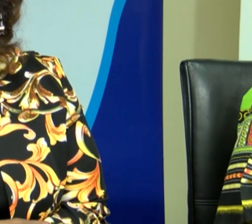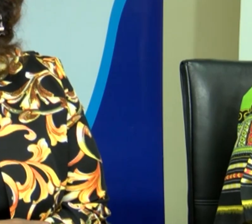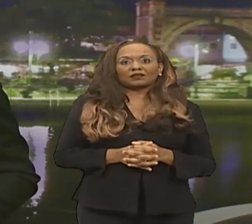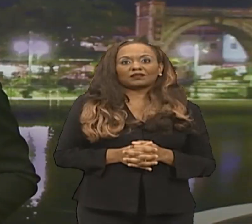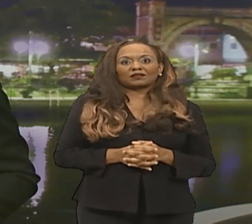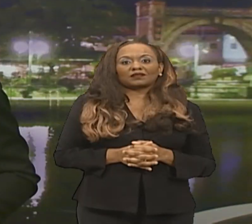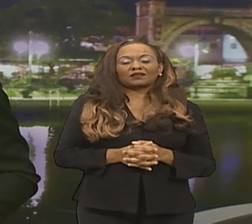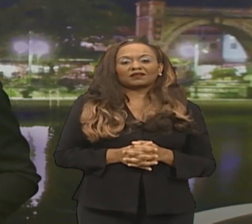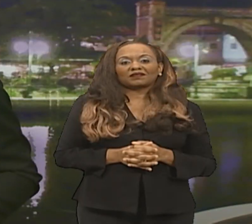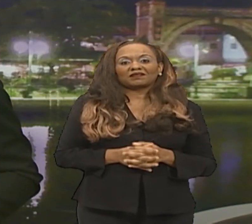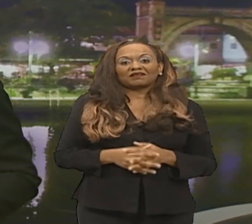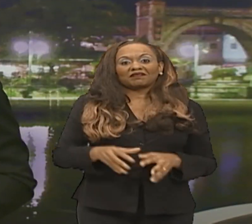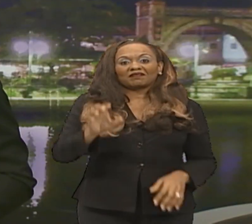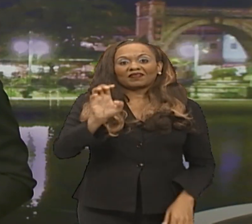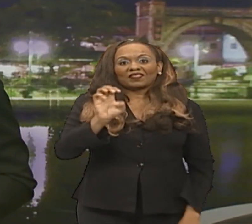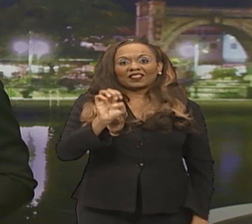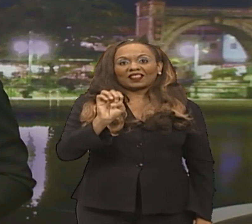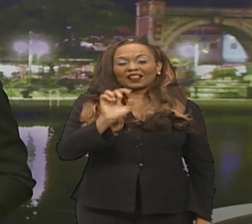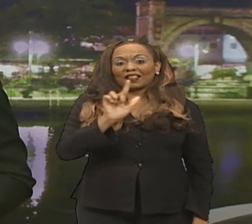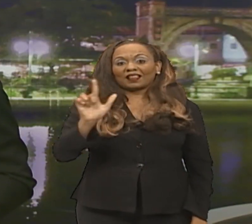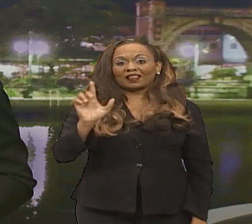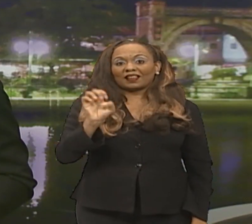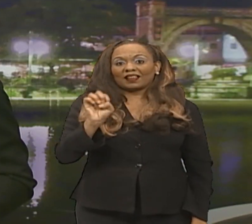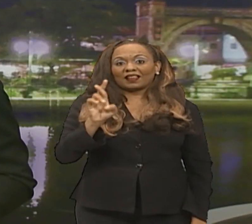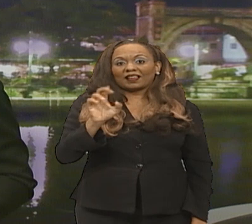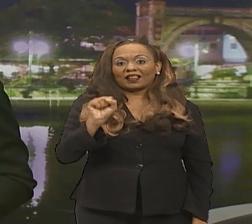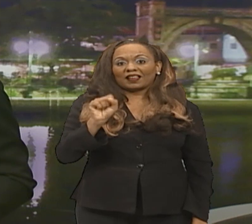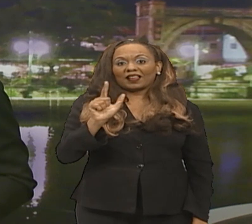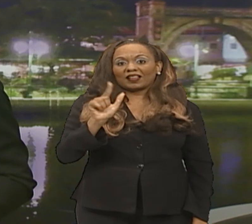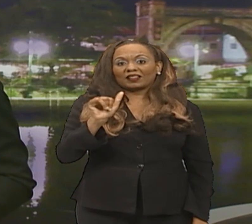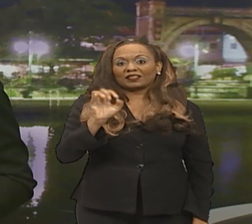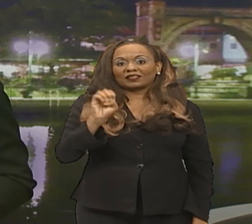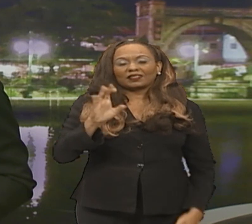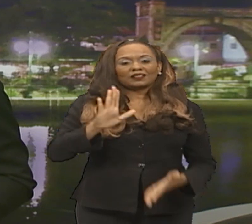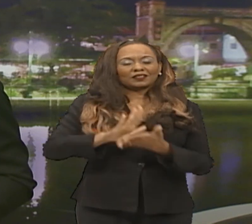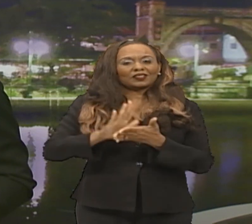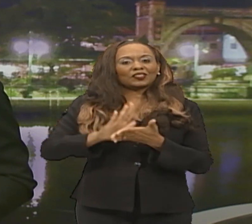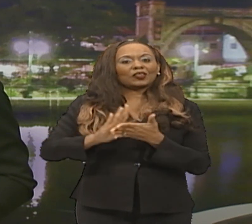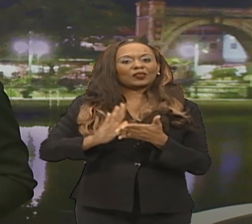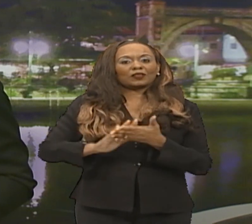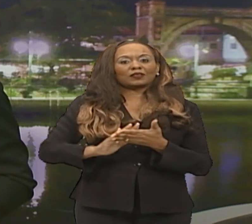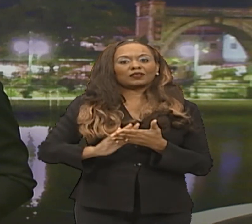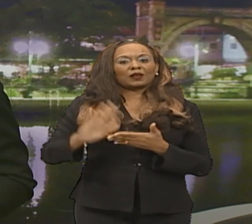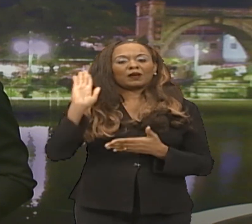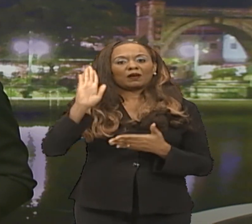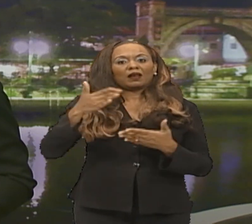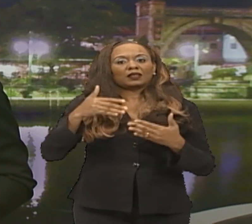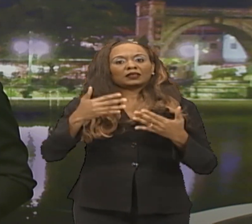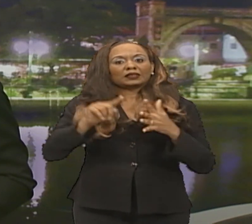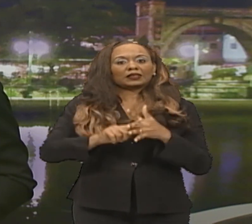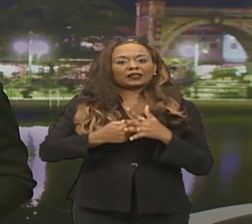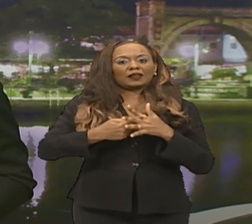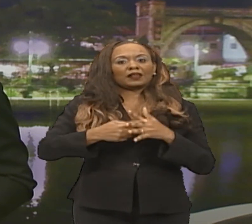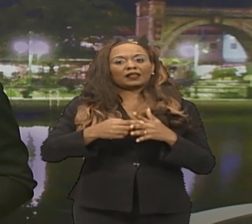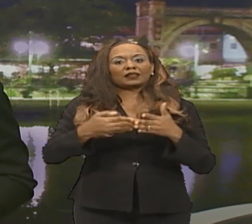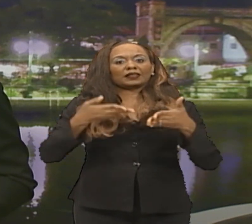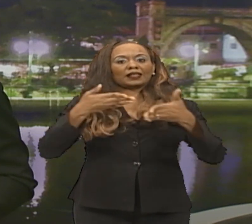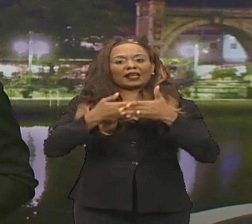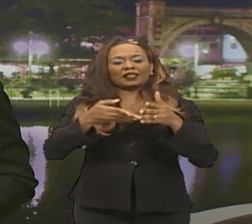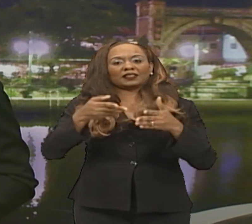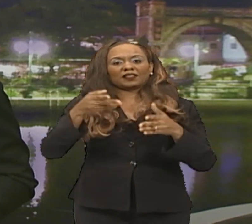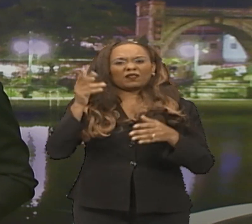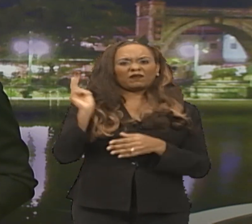world. Some news from the education sector now. The Ellerslie School is embarking on a continuous anti-violence